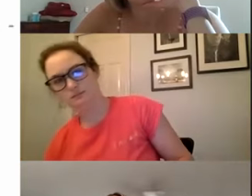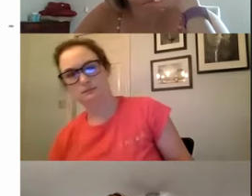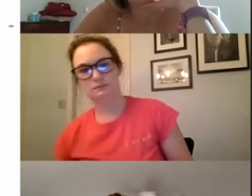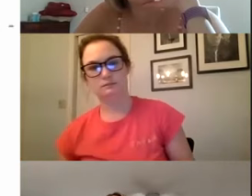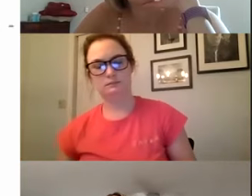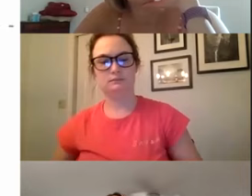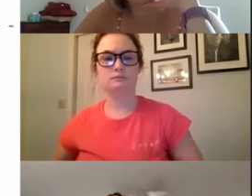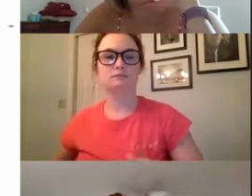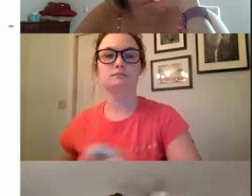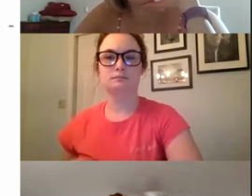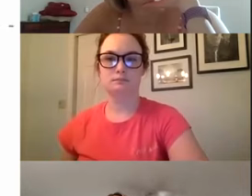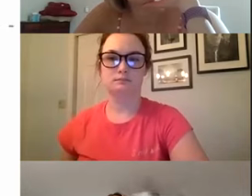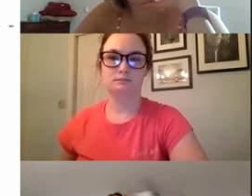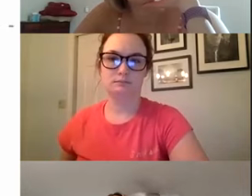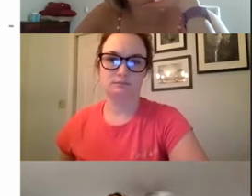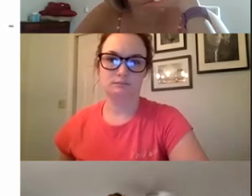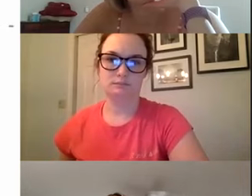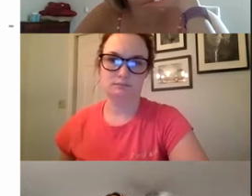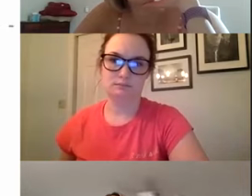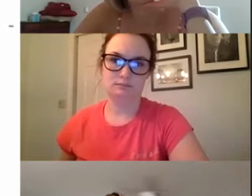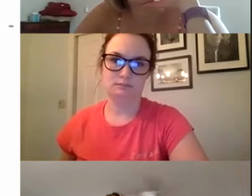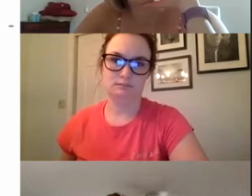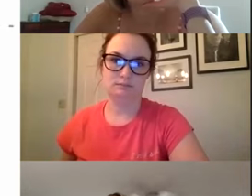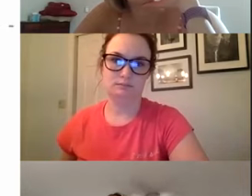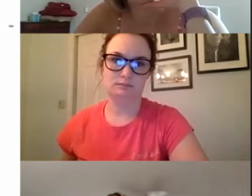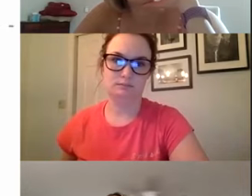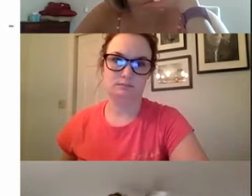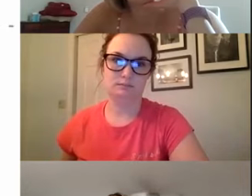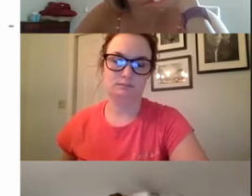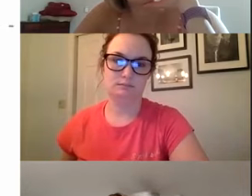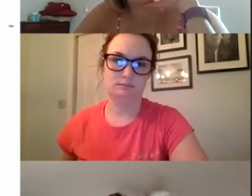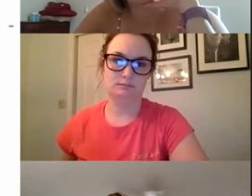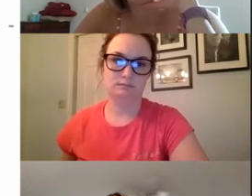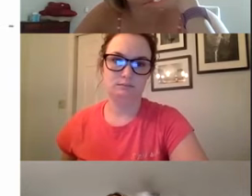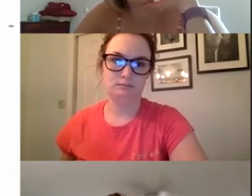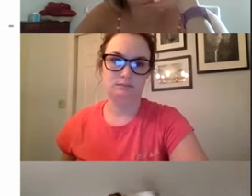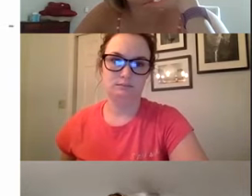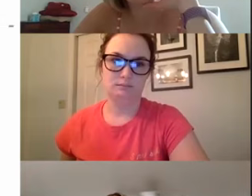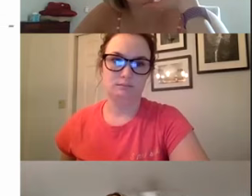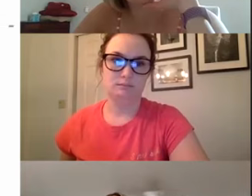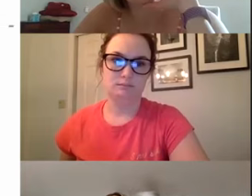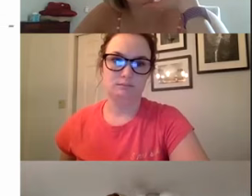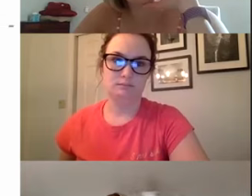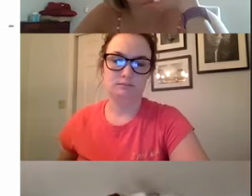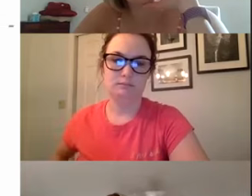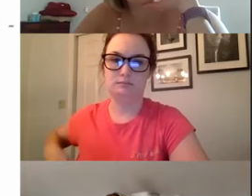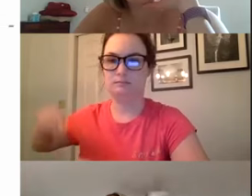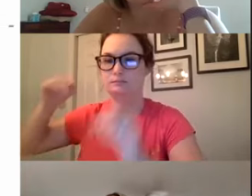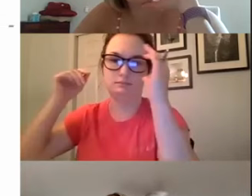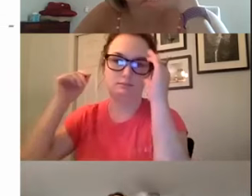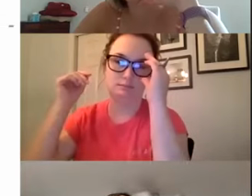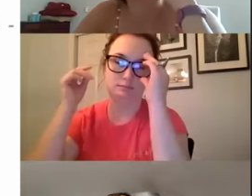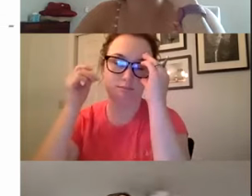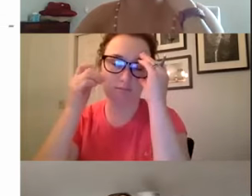3 columns, right? Let's say our job was to compare differences between translation and